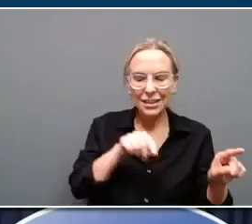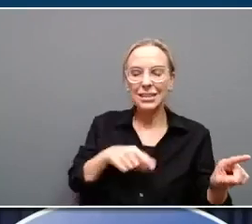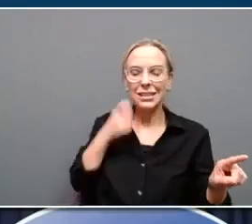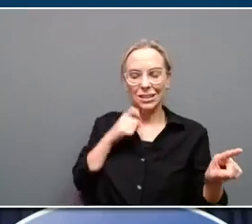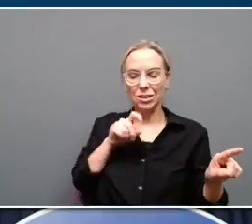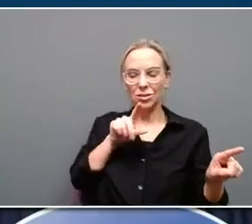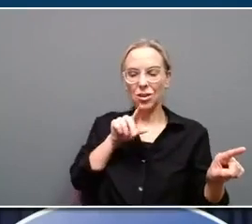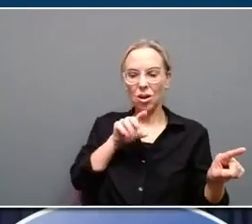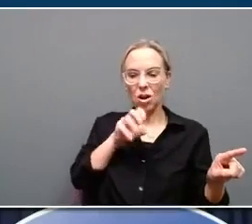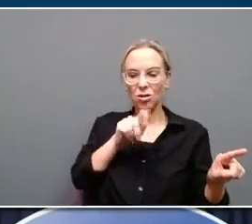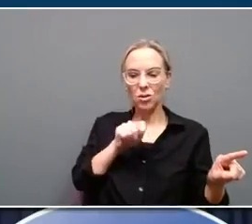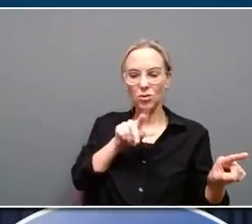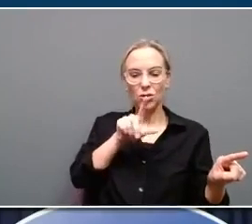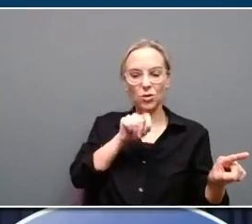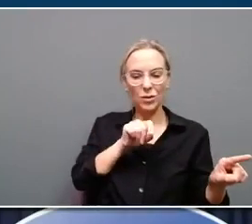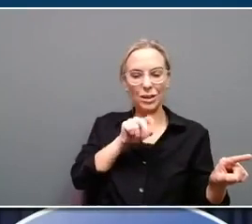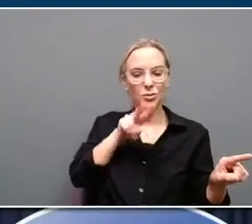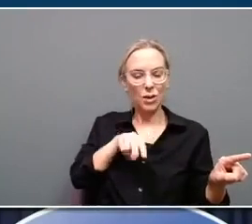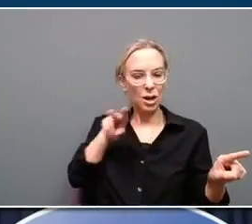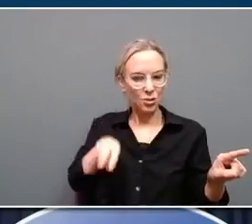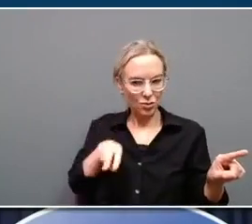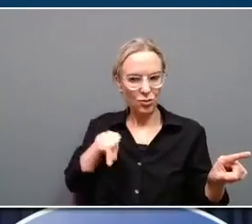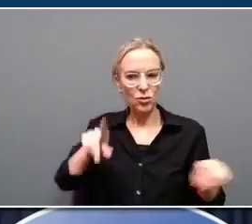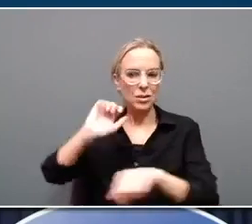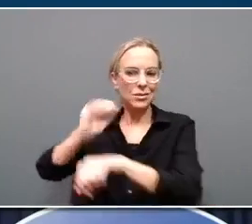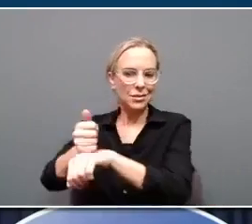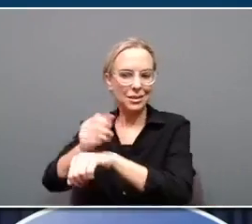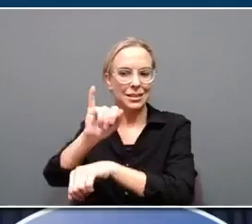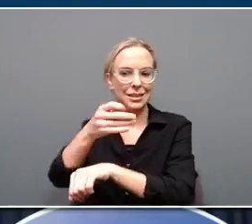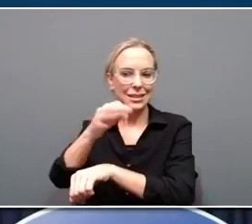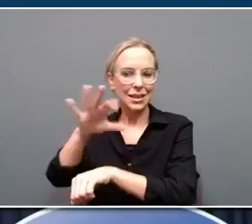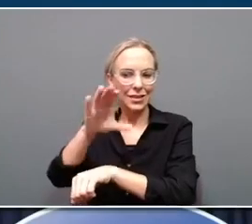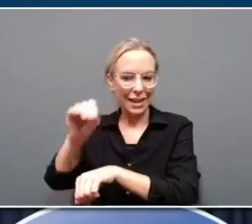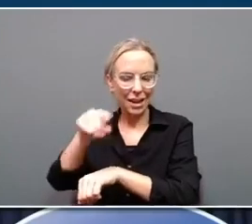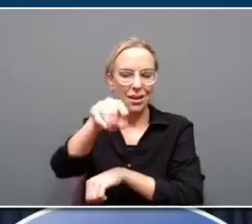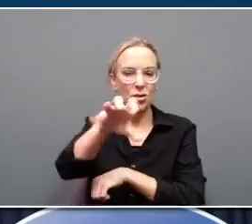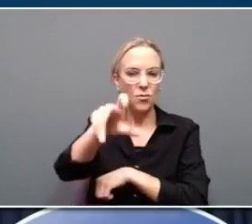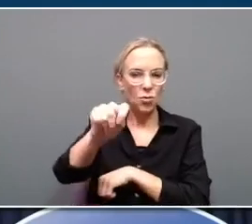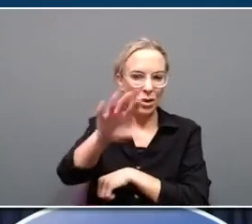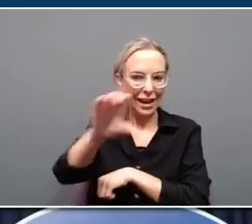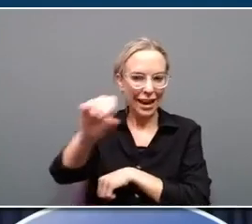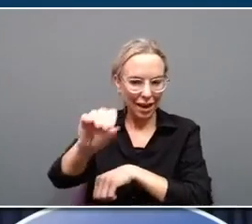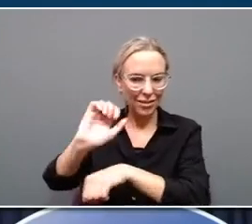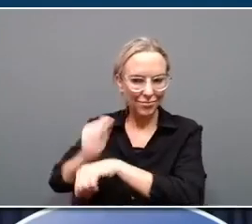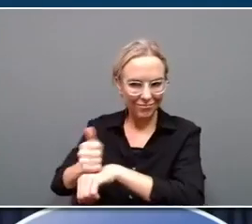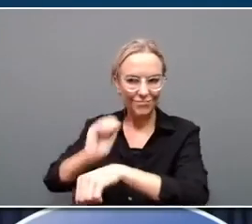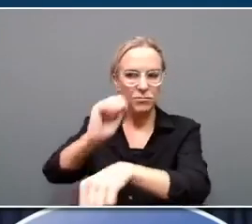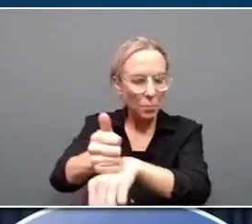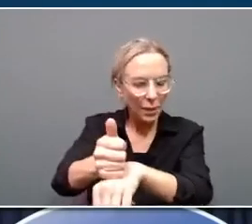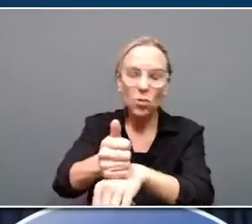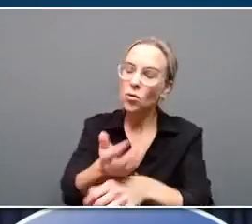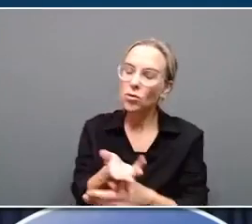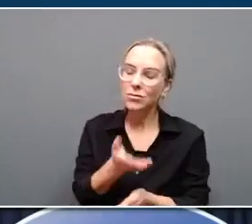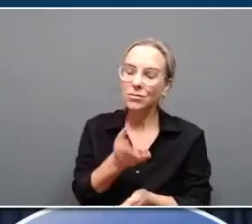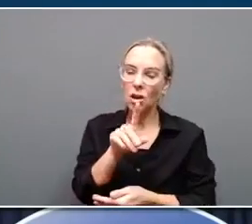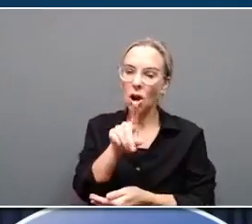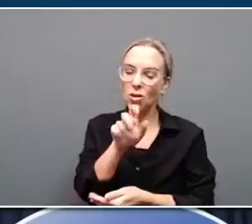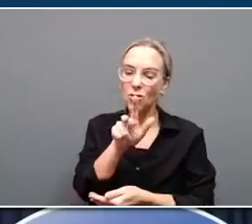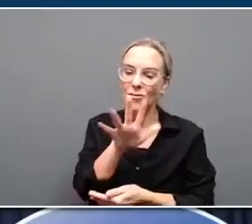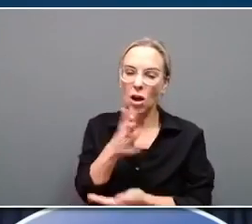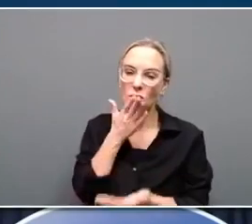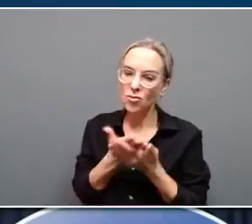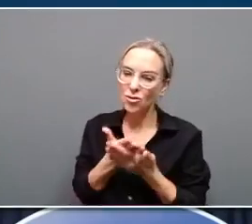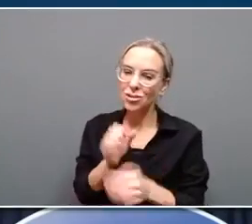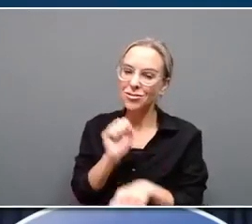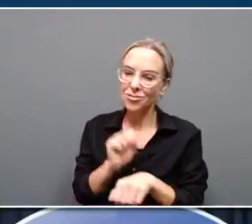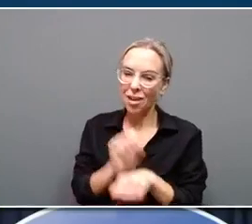2 locations in Jefferson and Bullitt counties is creating 435 good-paying jobs. Velocity is one of